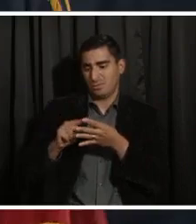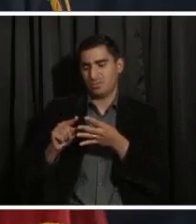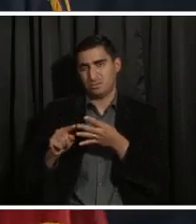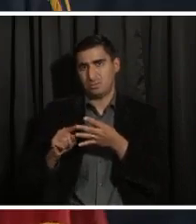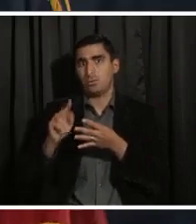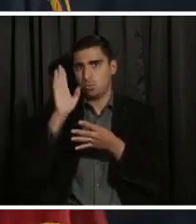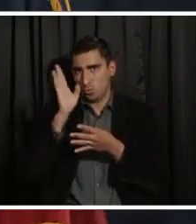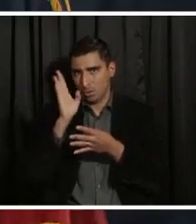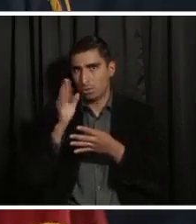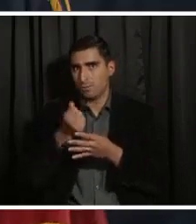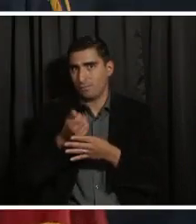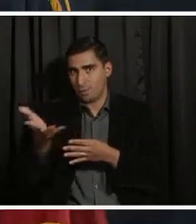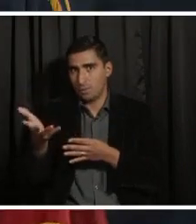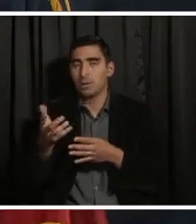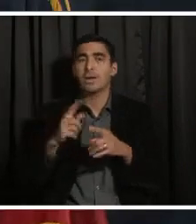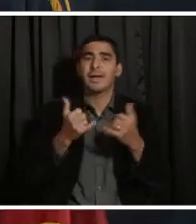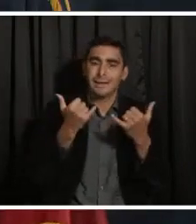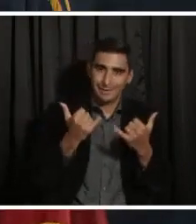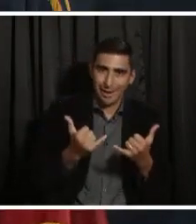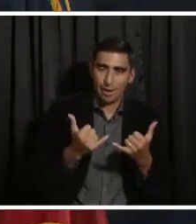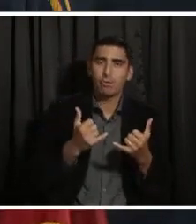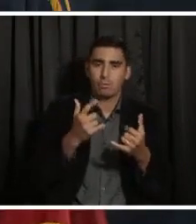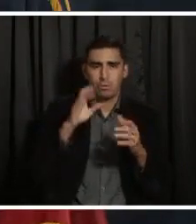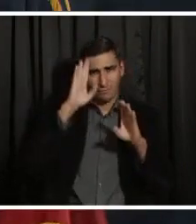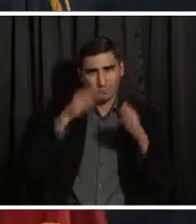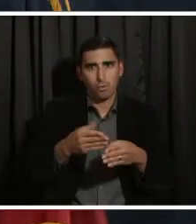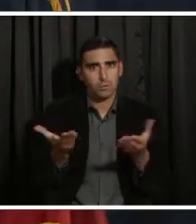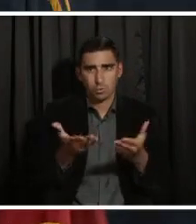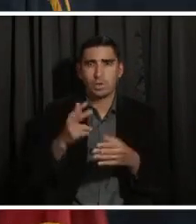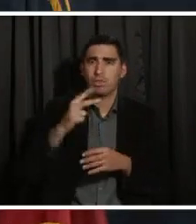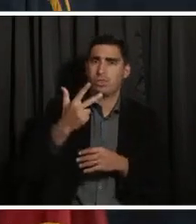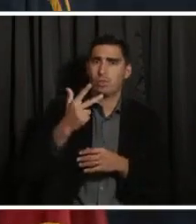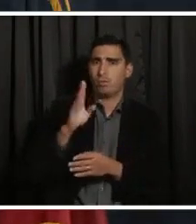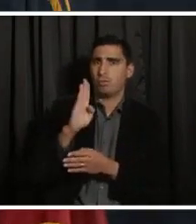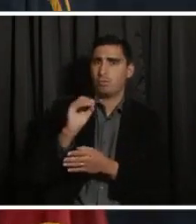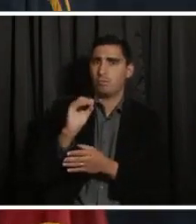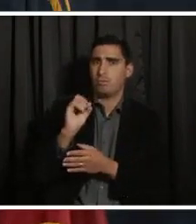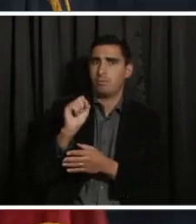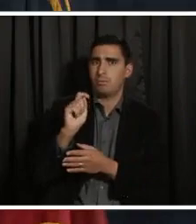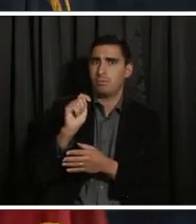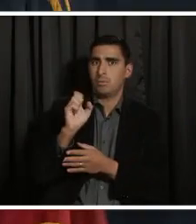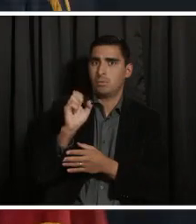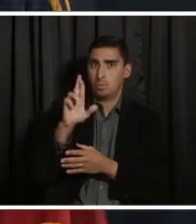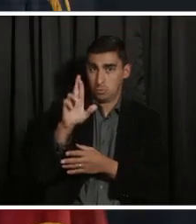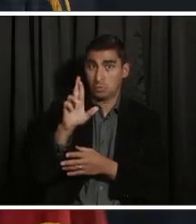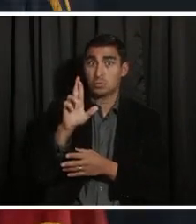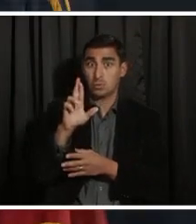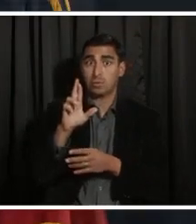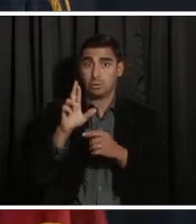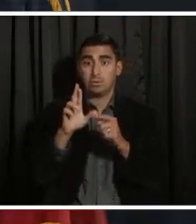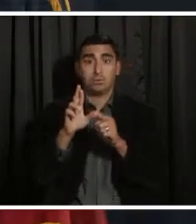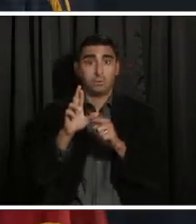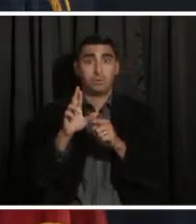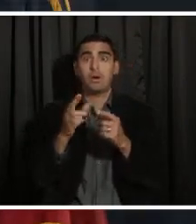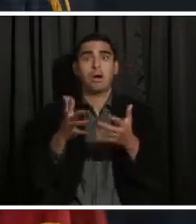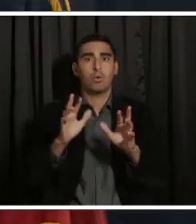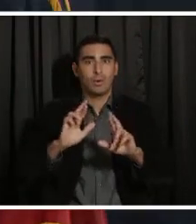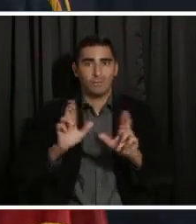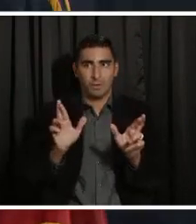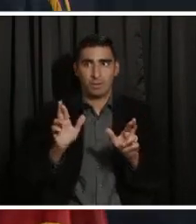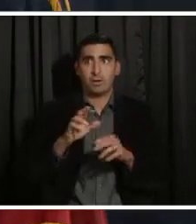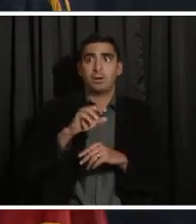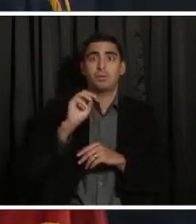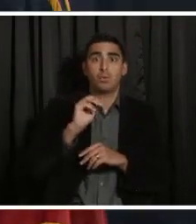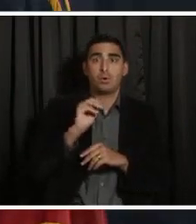that's imminent. They're available already for Pfizer, already for Moderna with an asterisk if you have a weak immune system. But Moderna, Pfizer, and